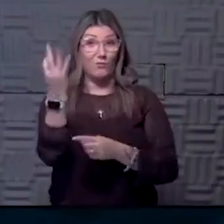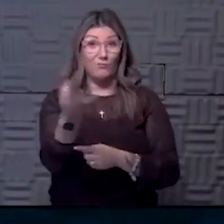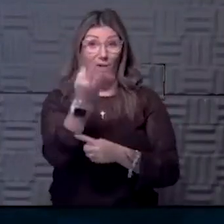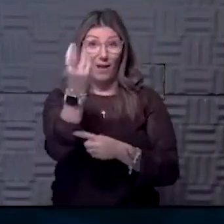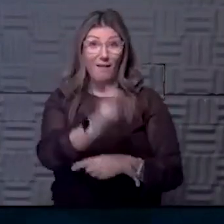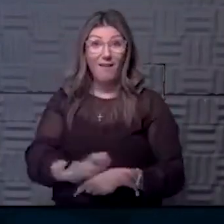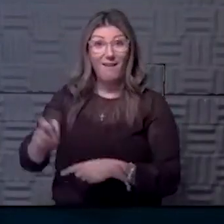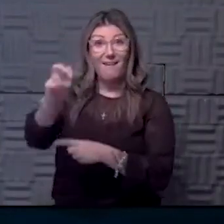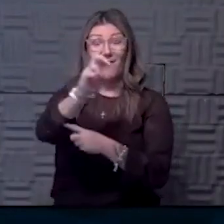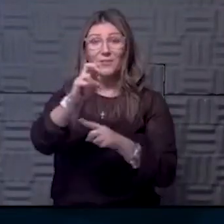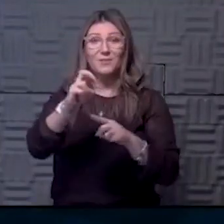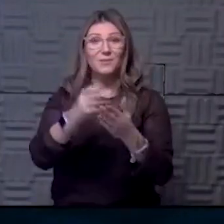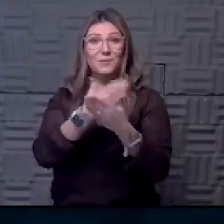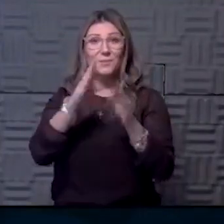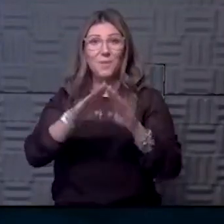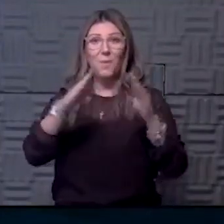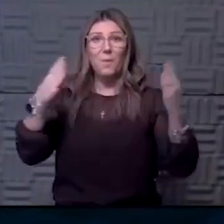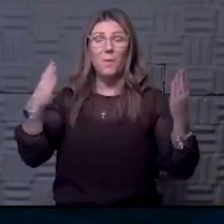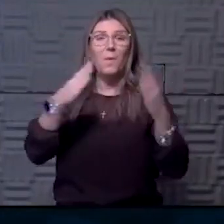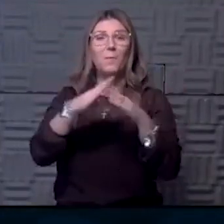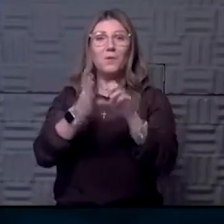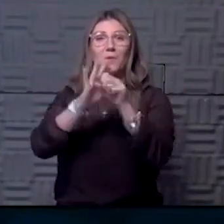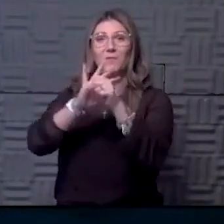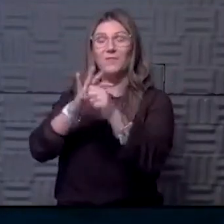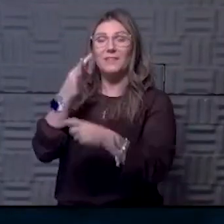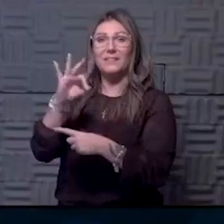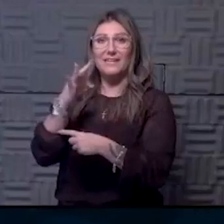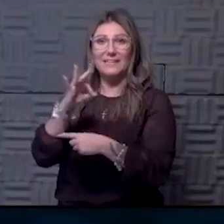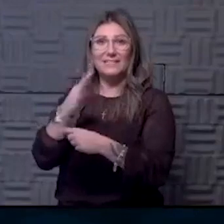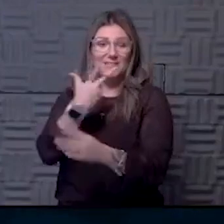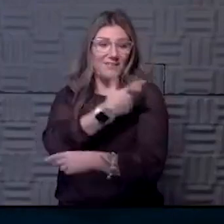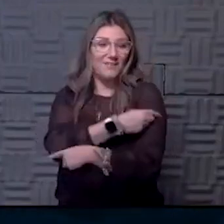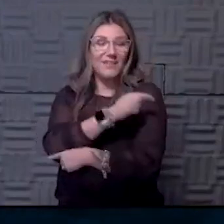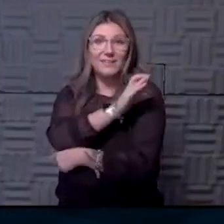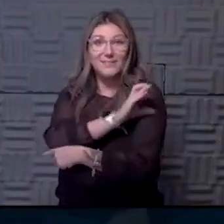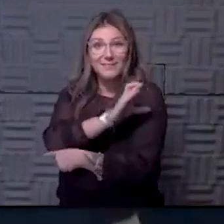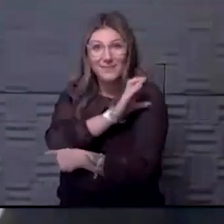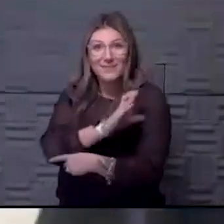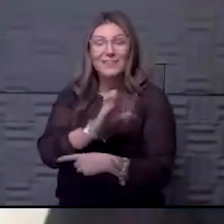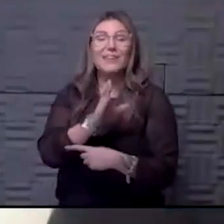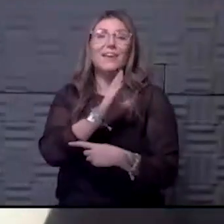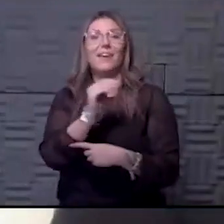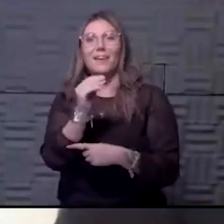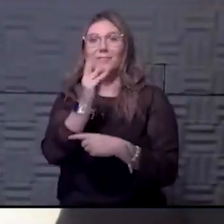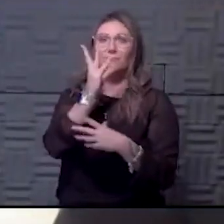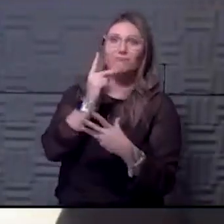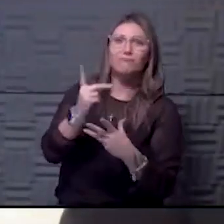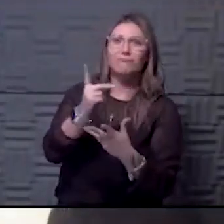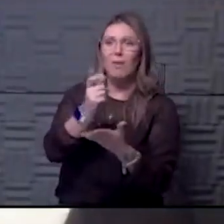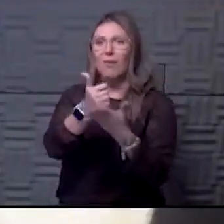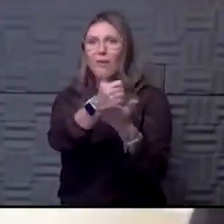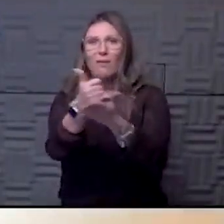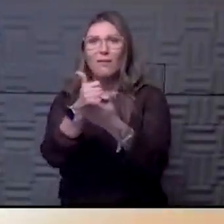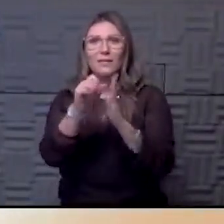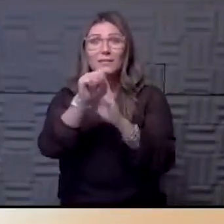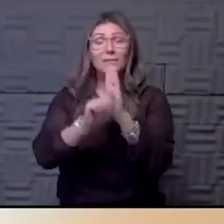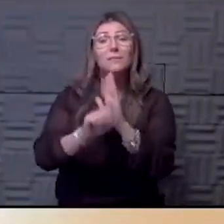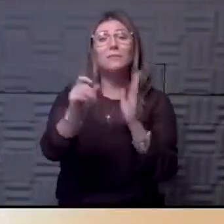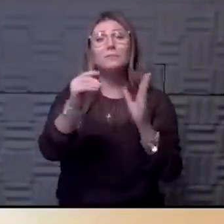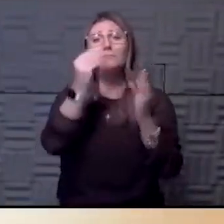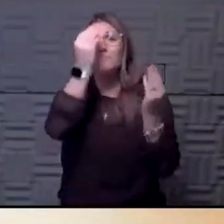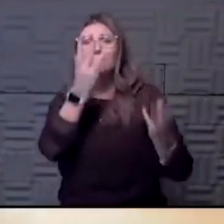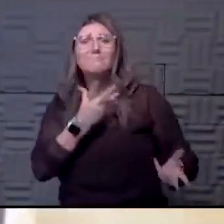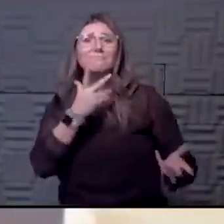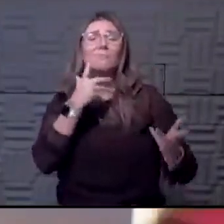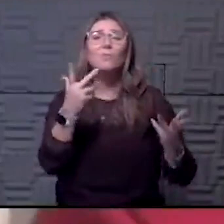newly opened public COVID-19 vaccine clinic here, and you've been touring around about the state. Tell us a little bit about what you're